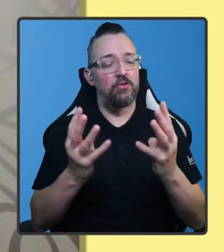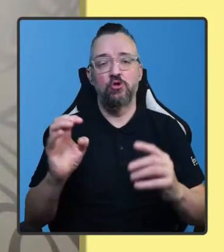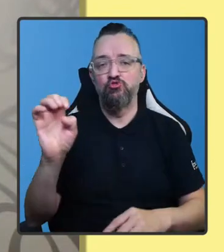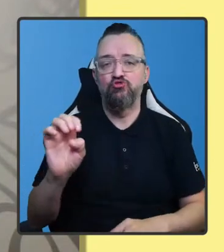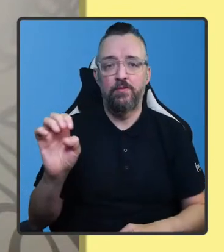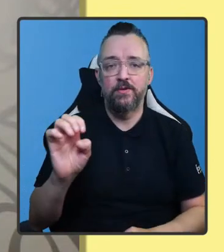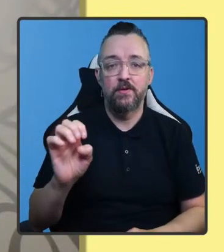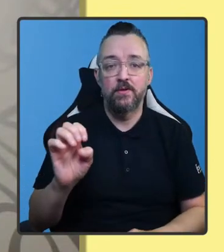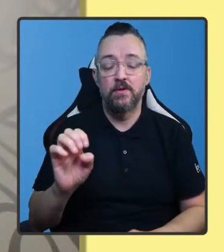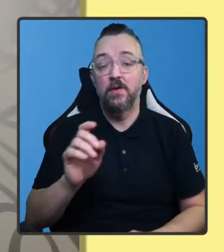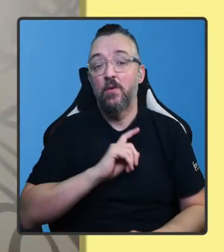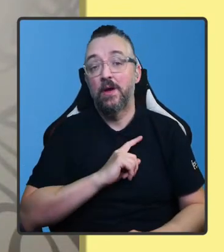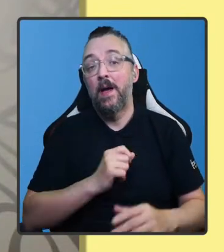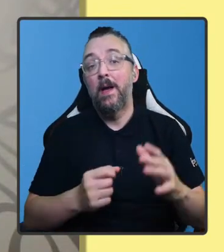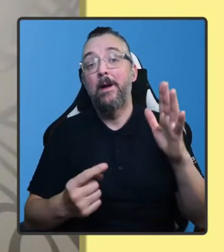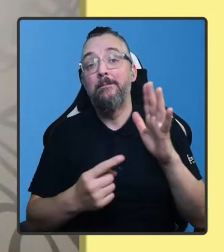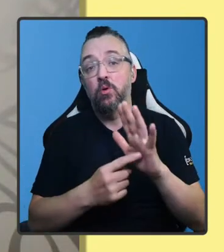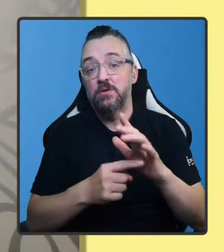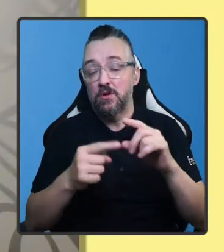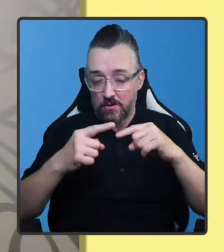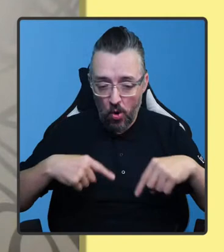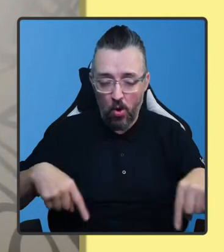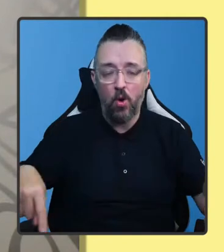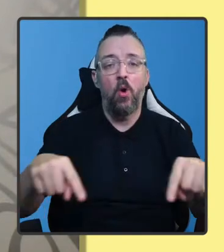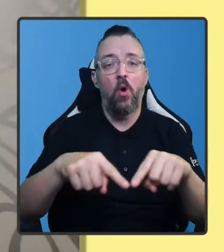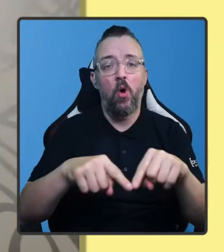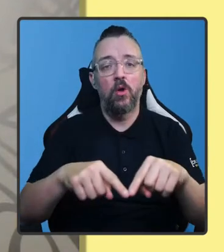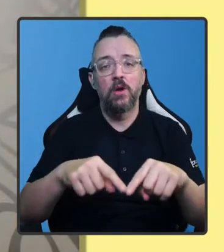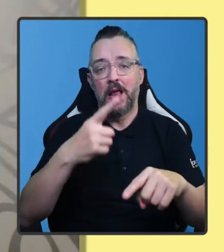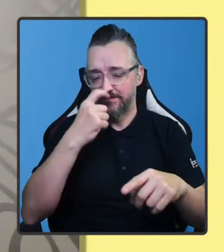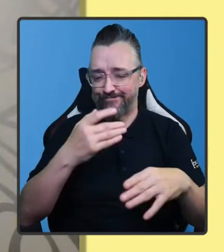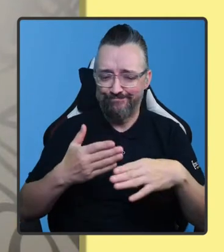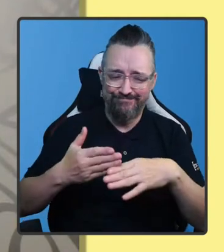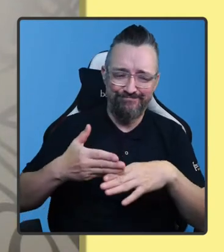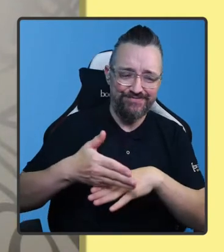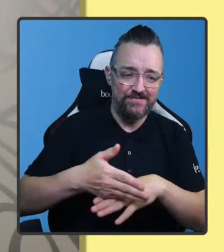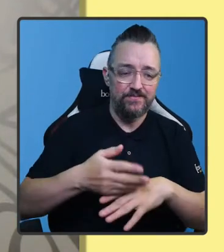vital we all do everything that we can to keep